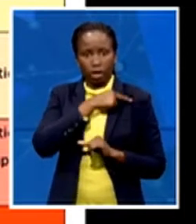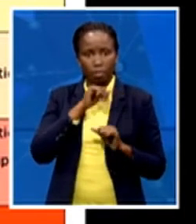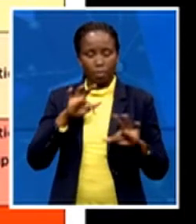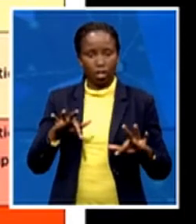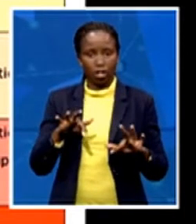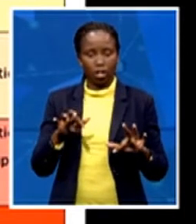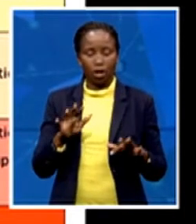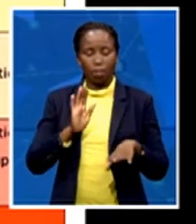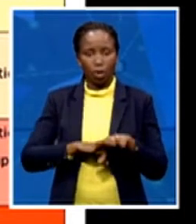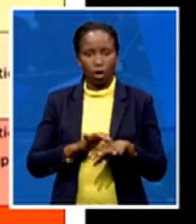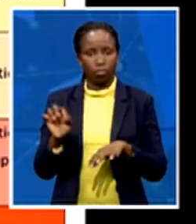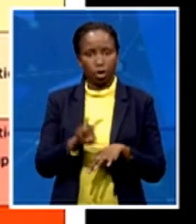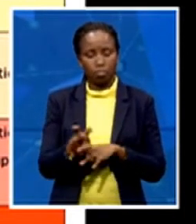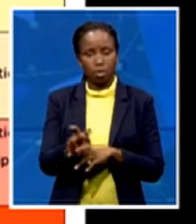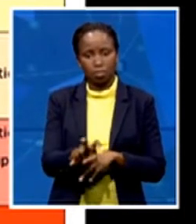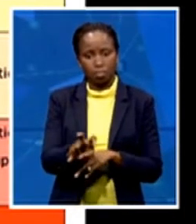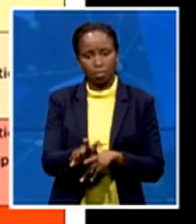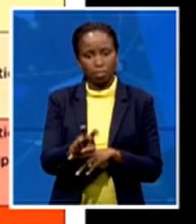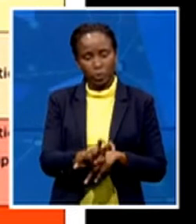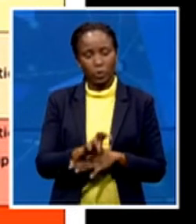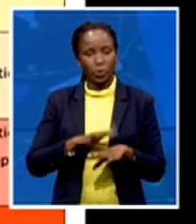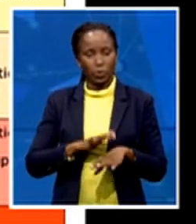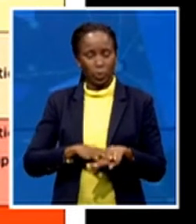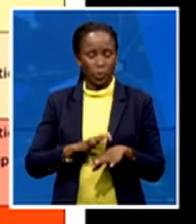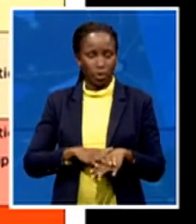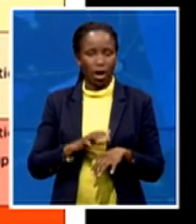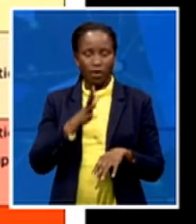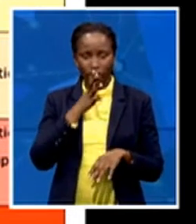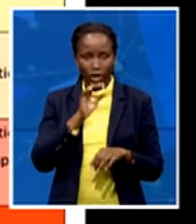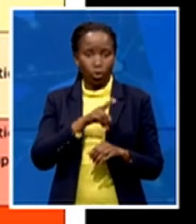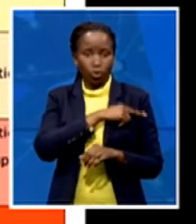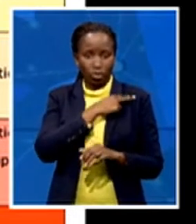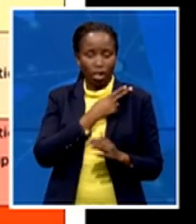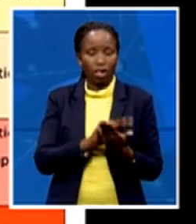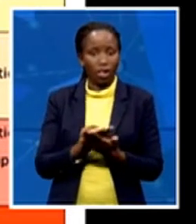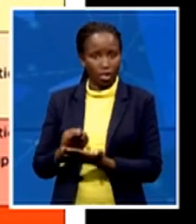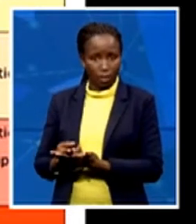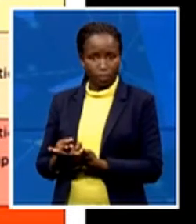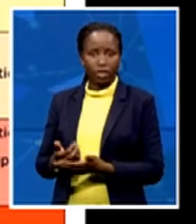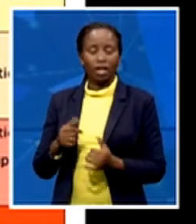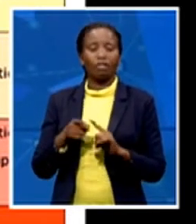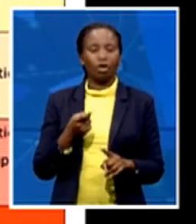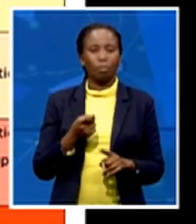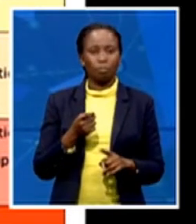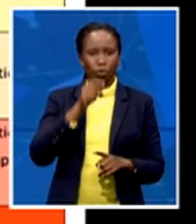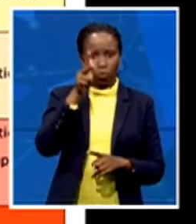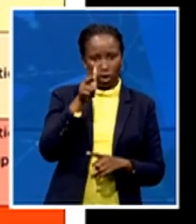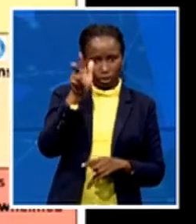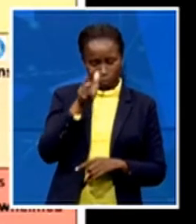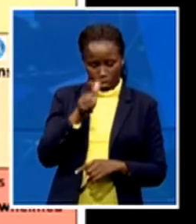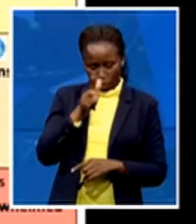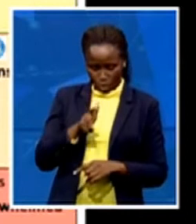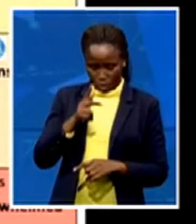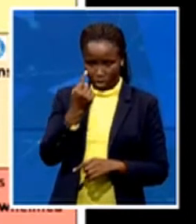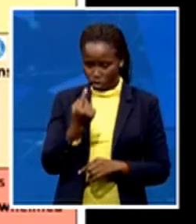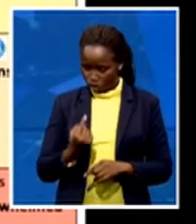get bold and bold every time. And for each warning, we then translate that in what does that mean for what we should do